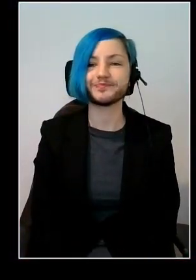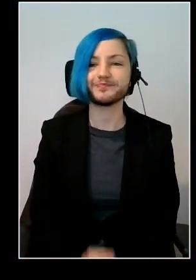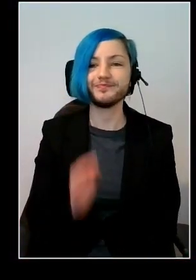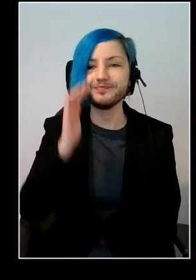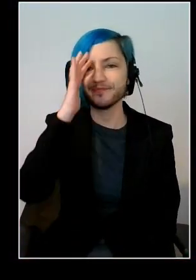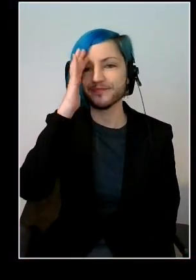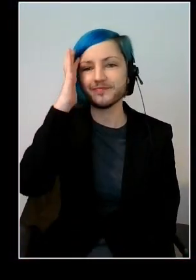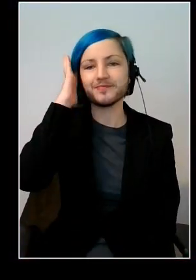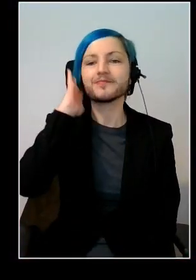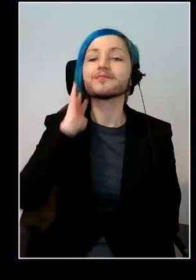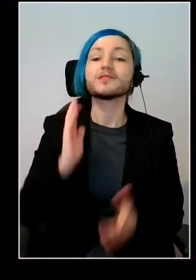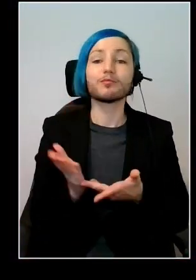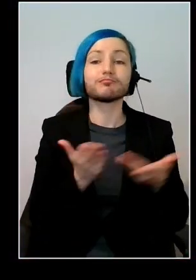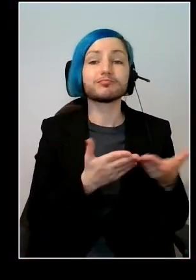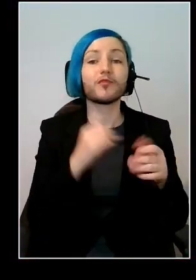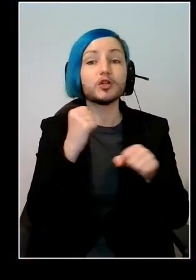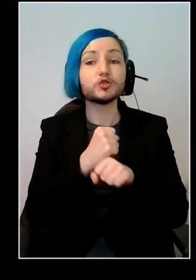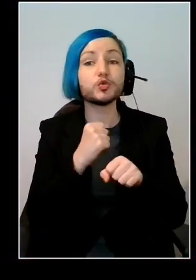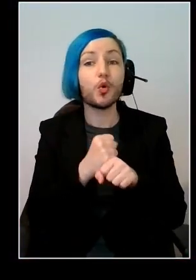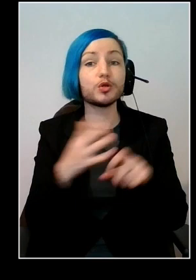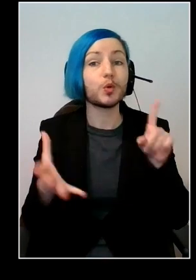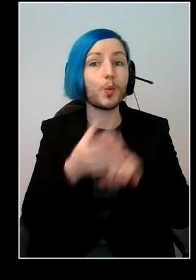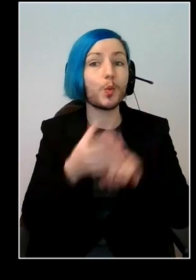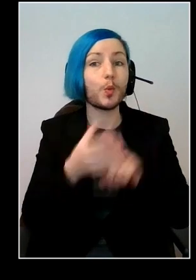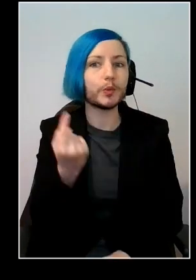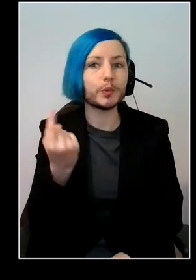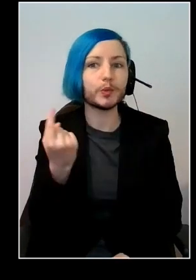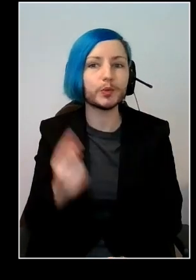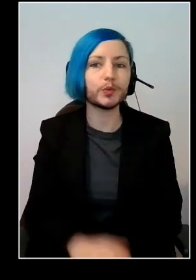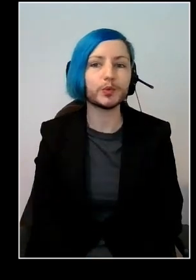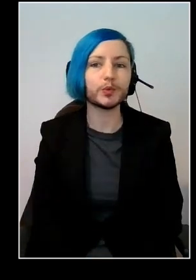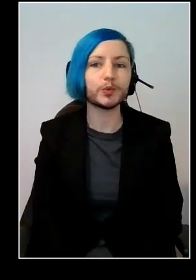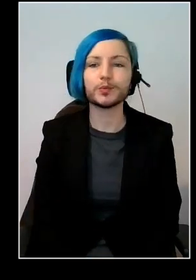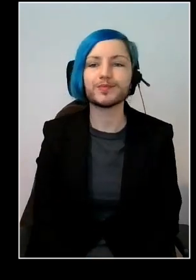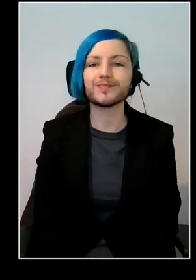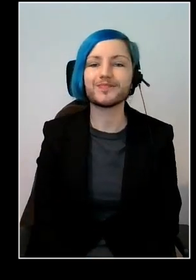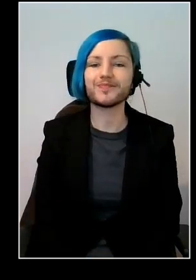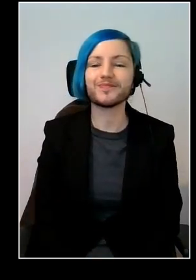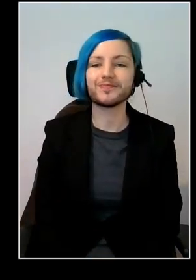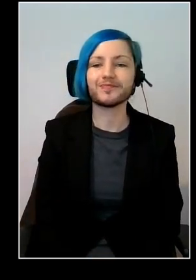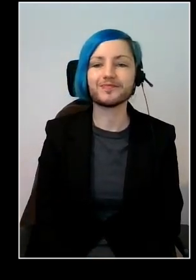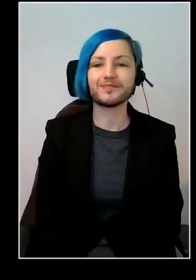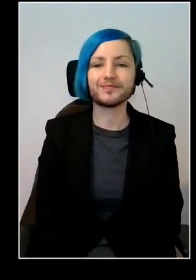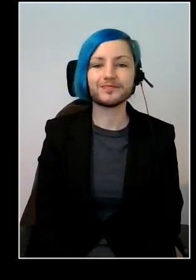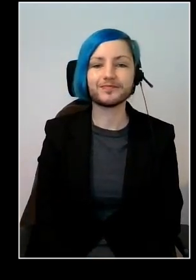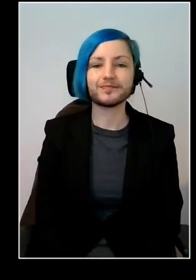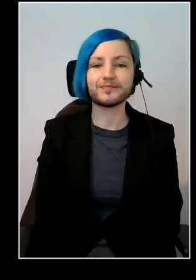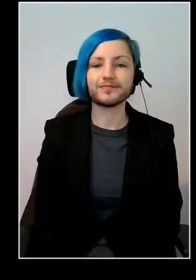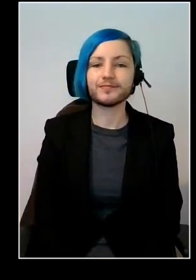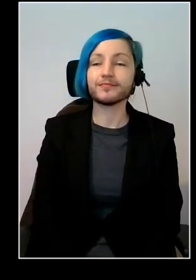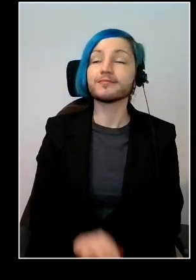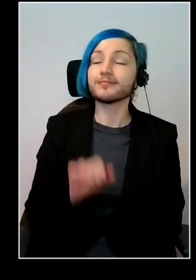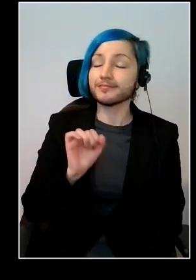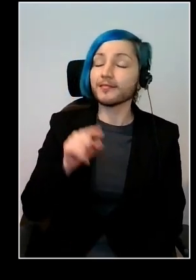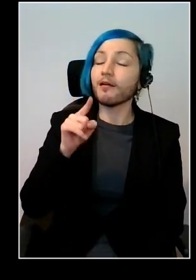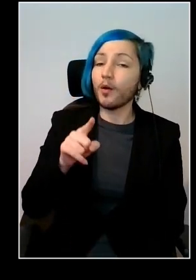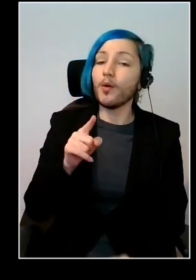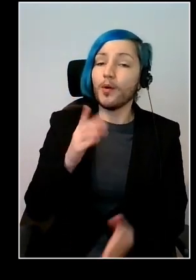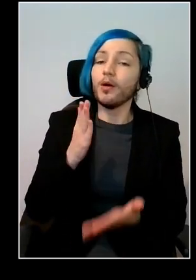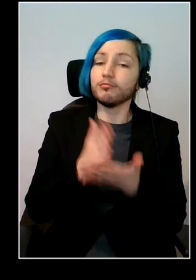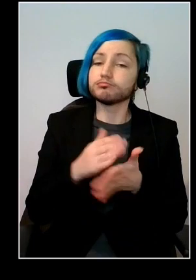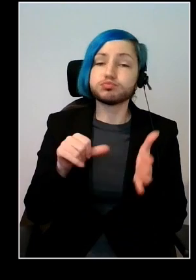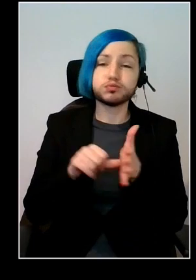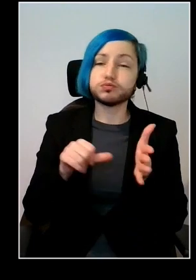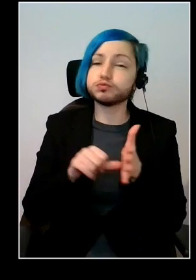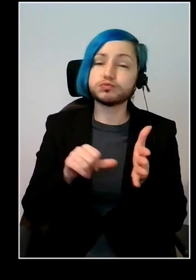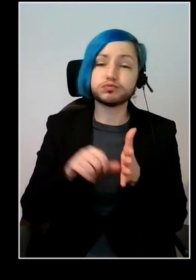And over to George to reveal the winner. Yeah, This was a very hard choice, this. There was a